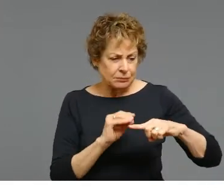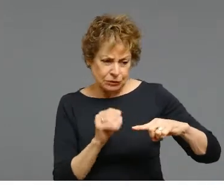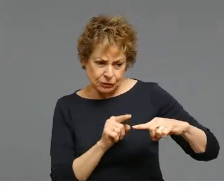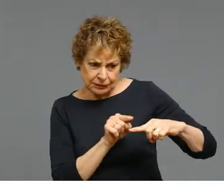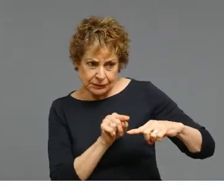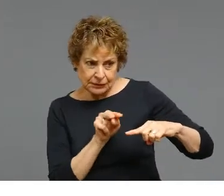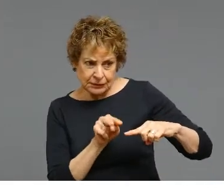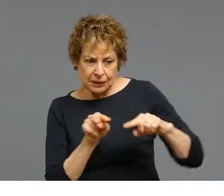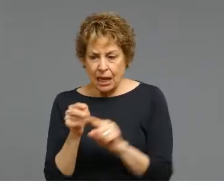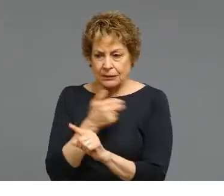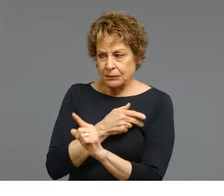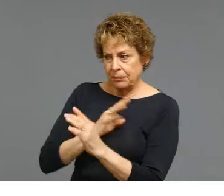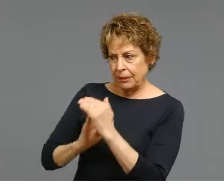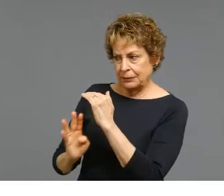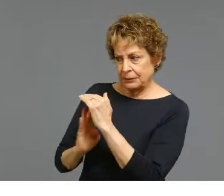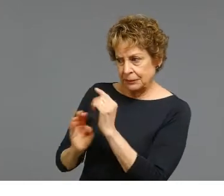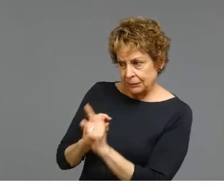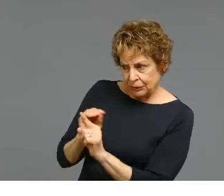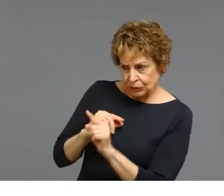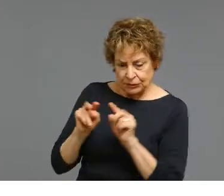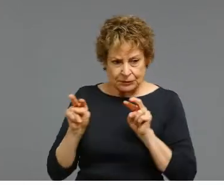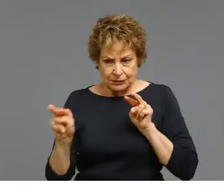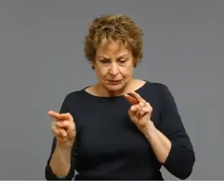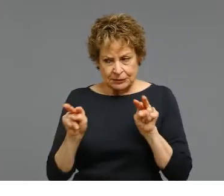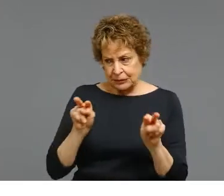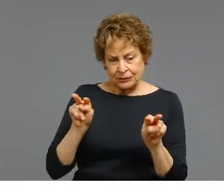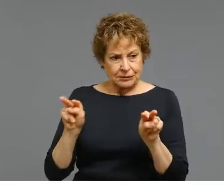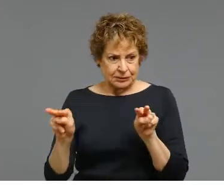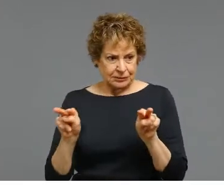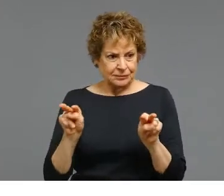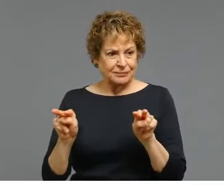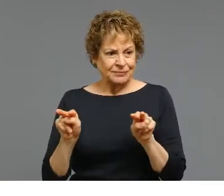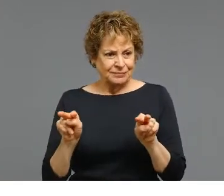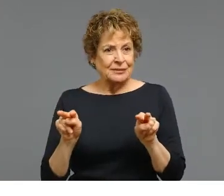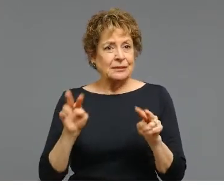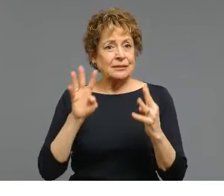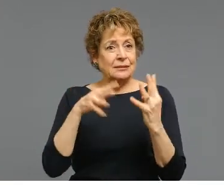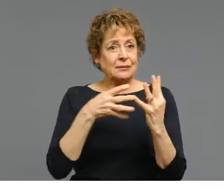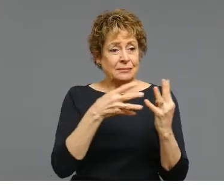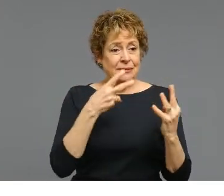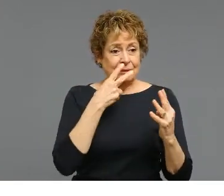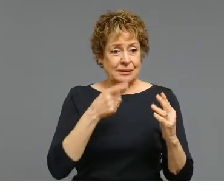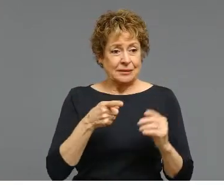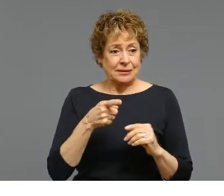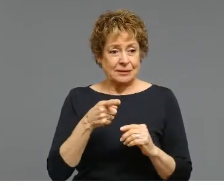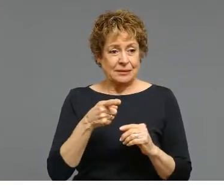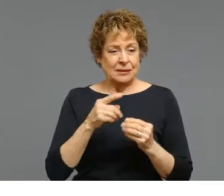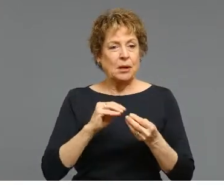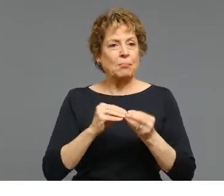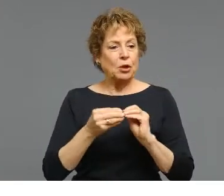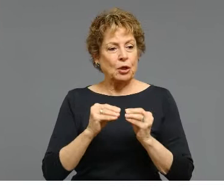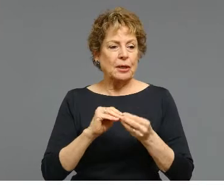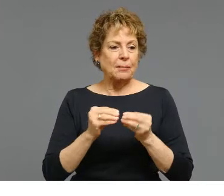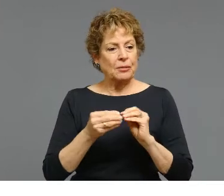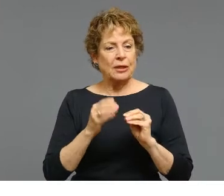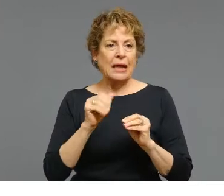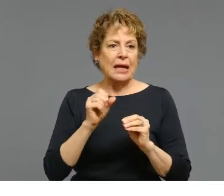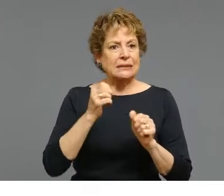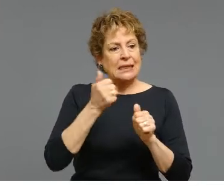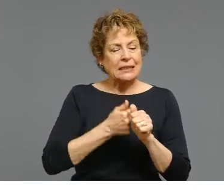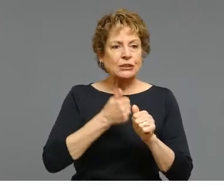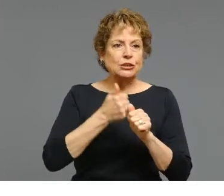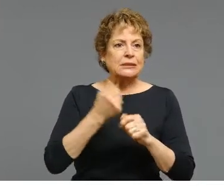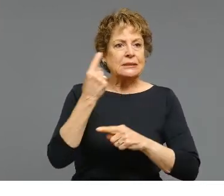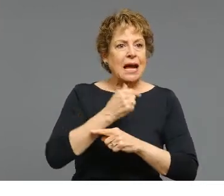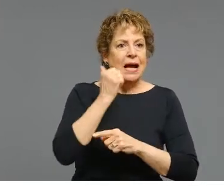usage. This is our epidemiologic curve, which shows the number of cases by day, and it does have